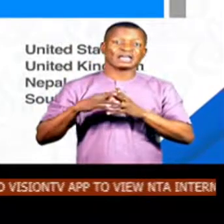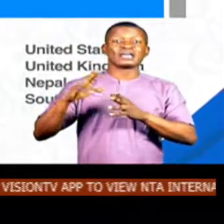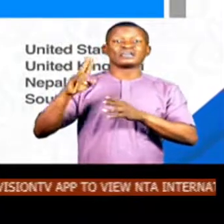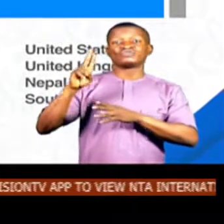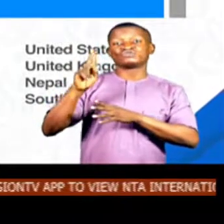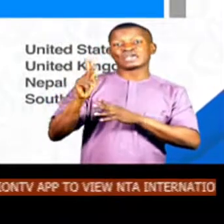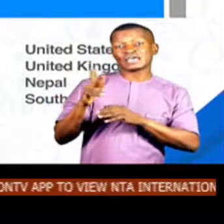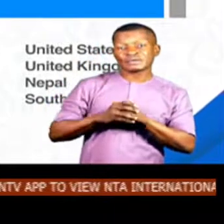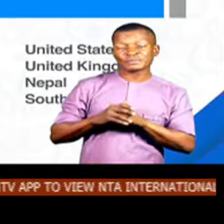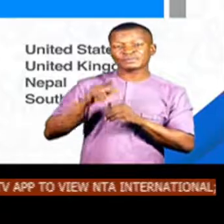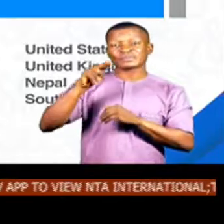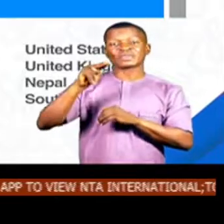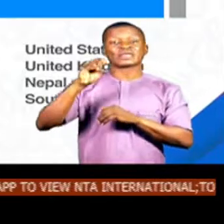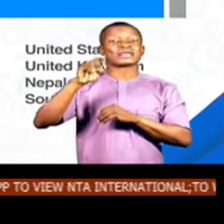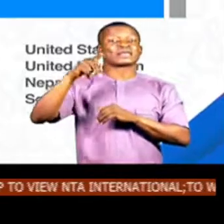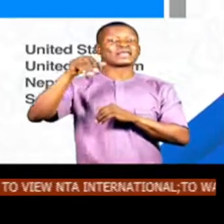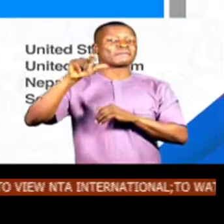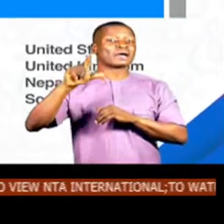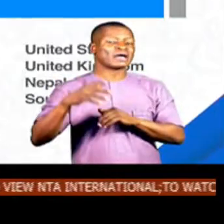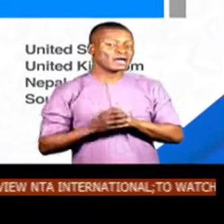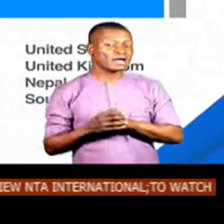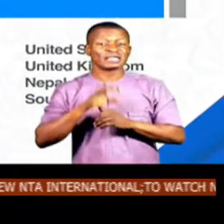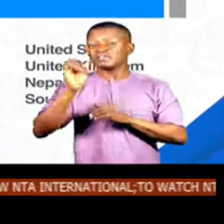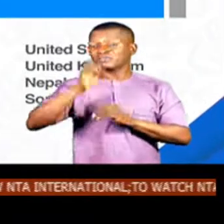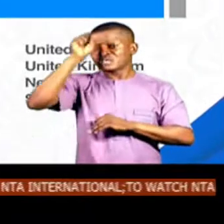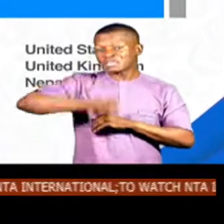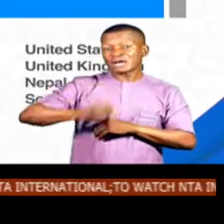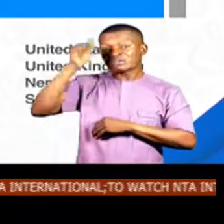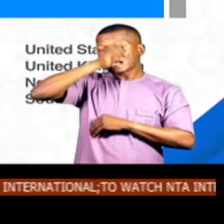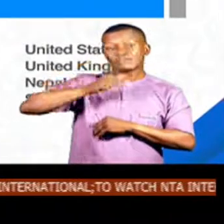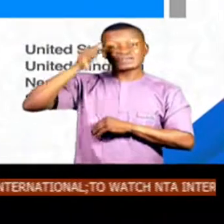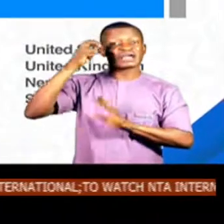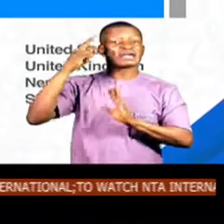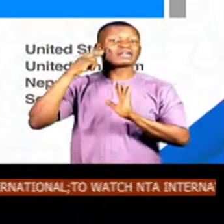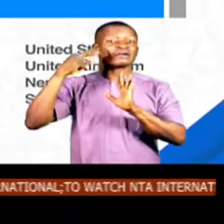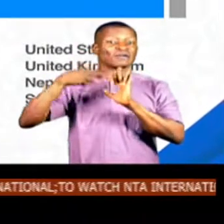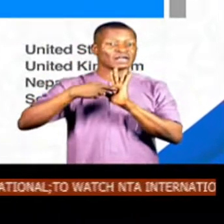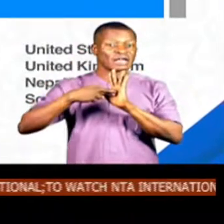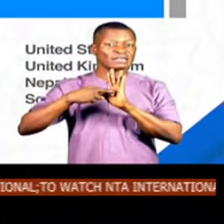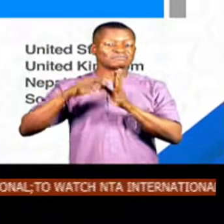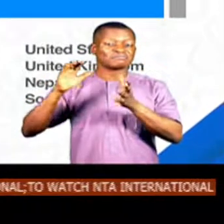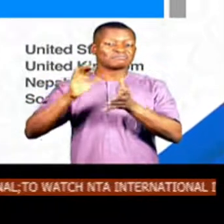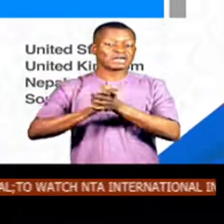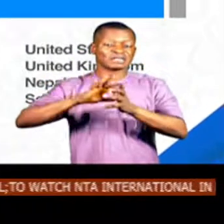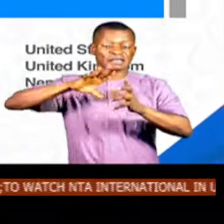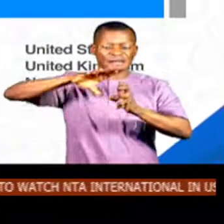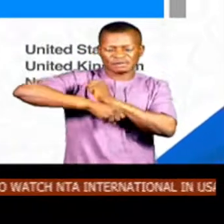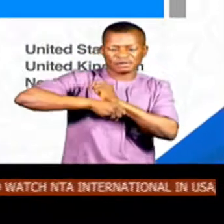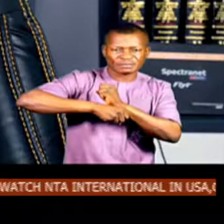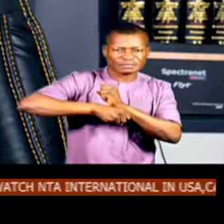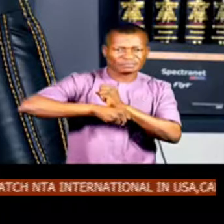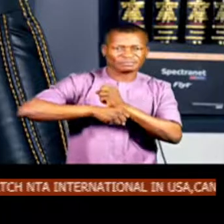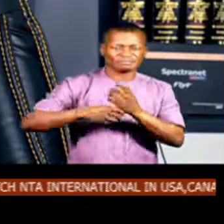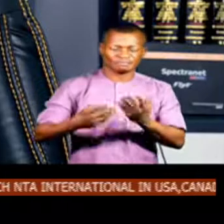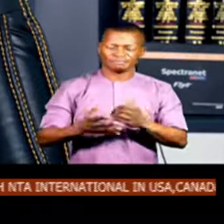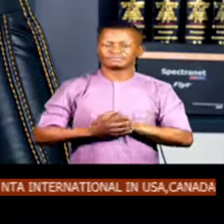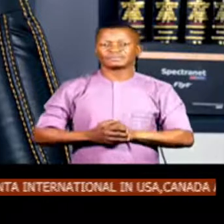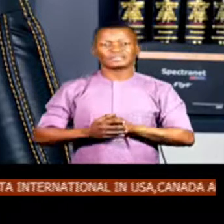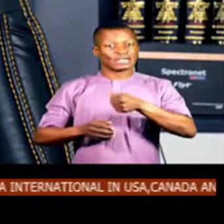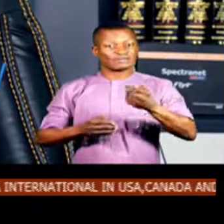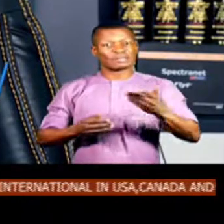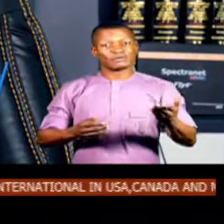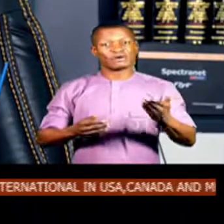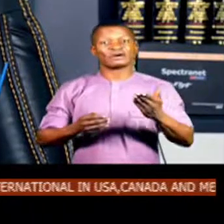Kingdom, Nepal, even South Africa, you know, recognize a marital rape. Then